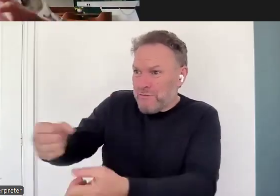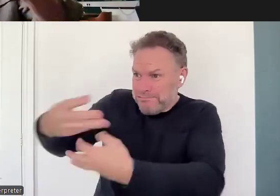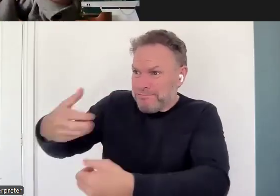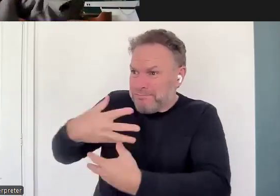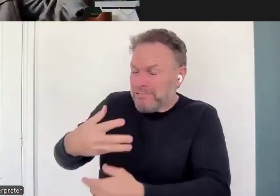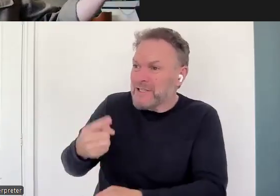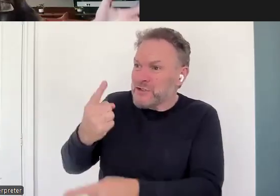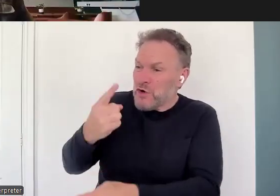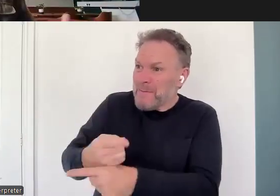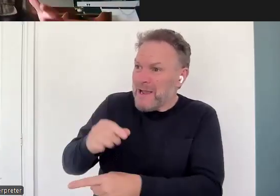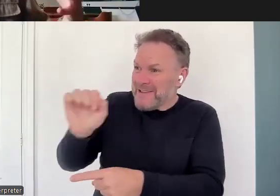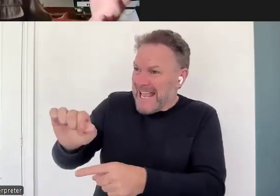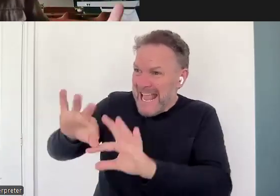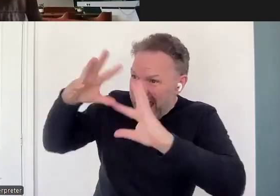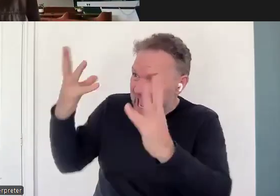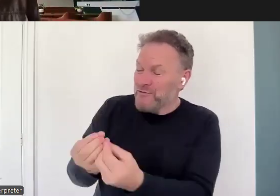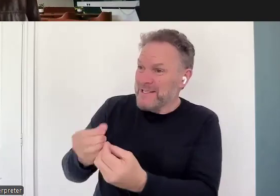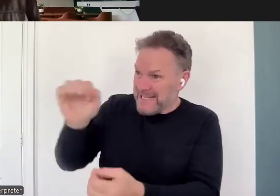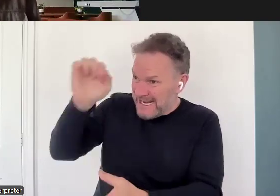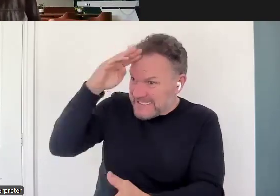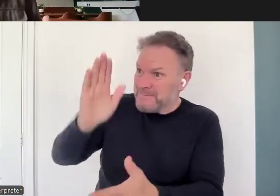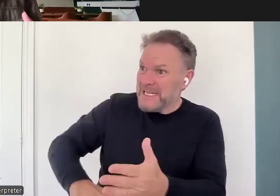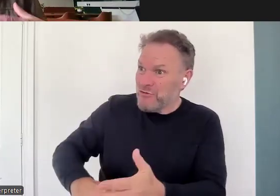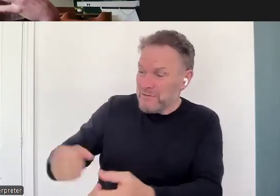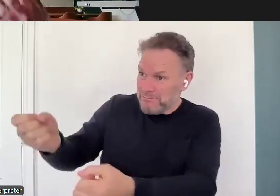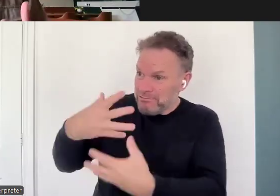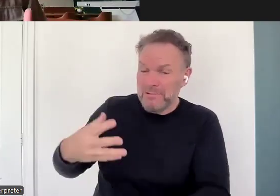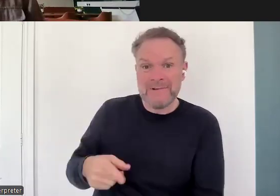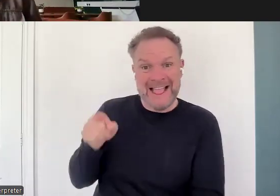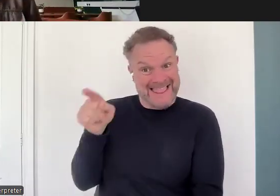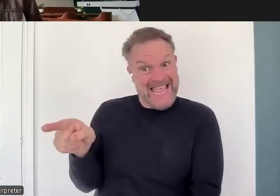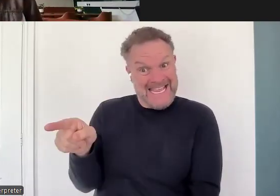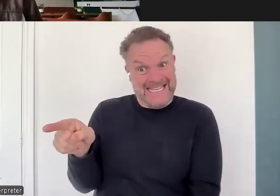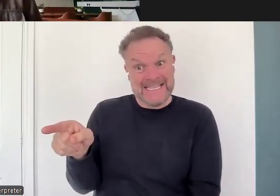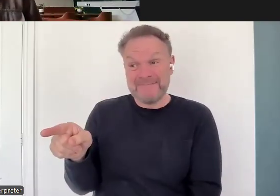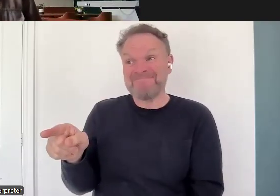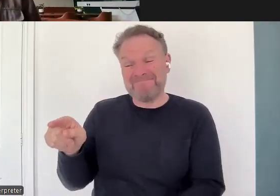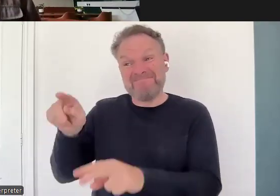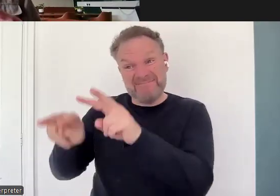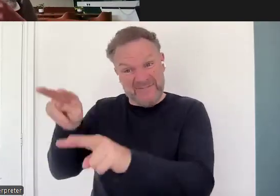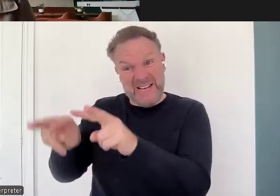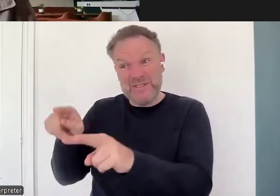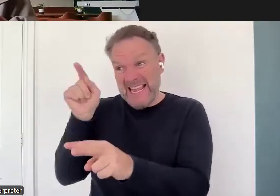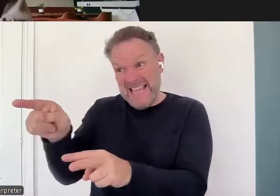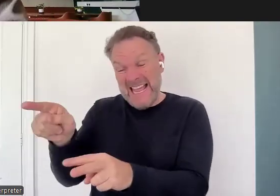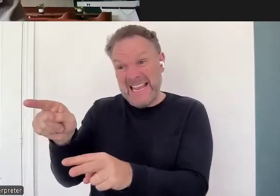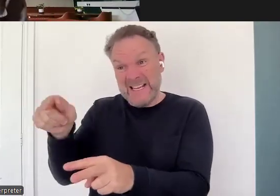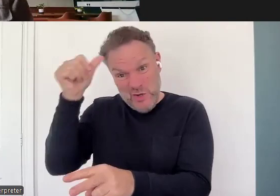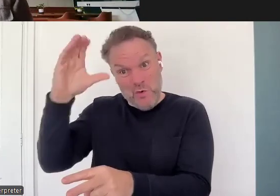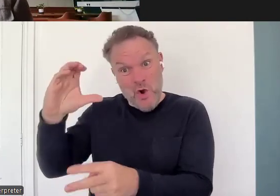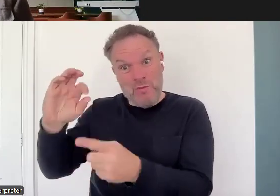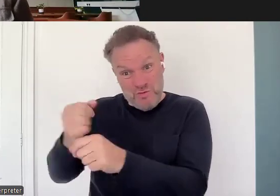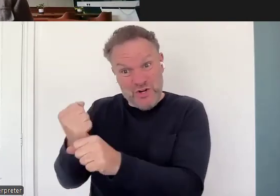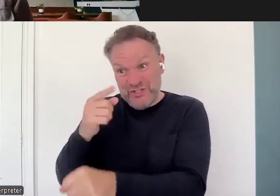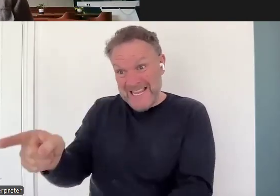talk about the totality of their experience. They are truer to the values of co-production than those that boil people